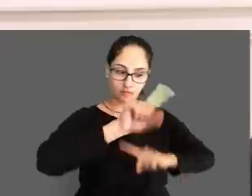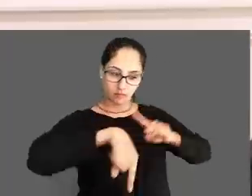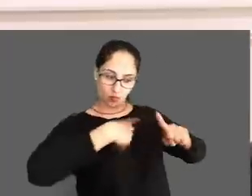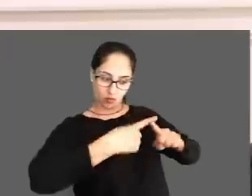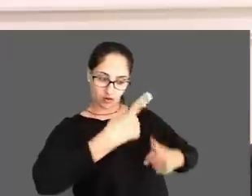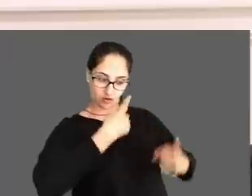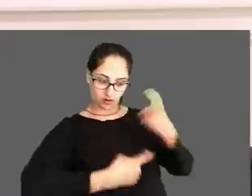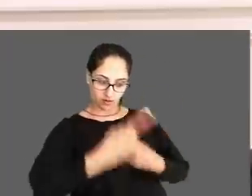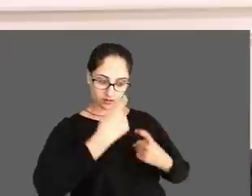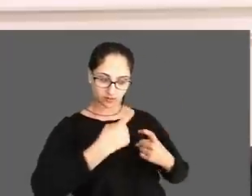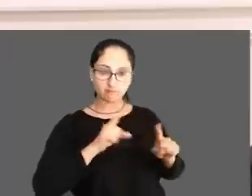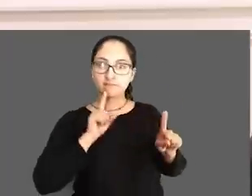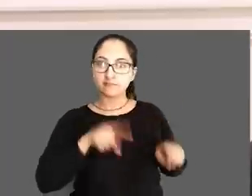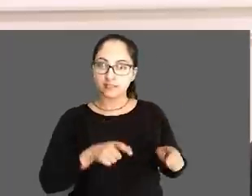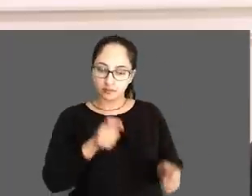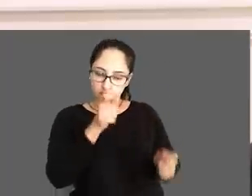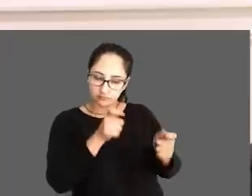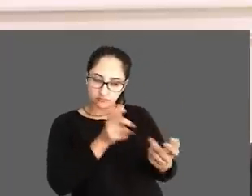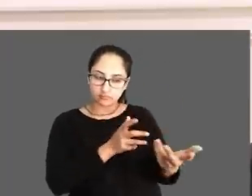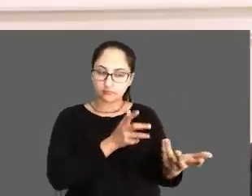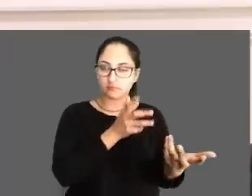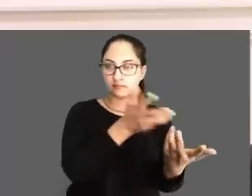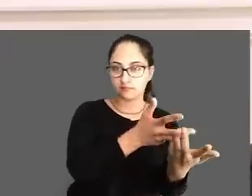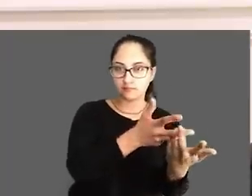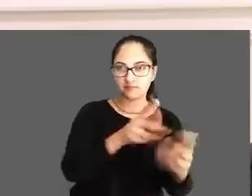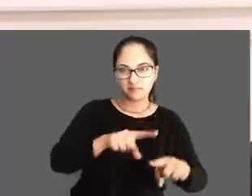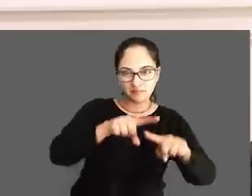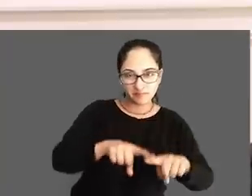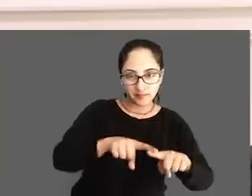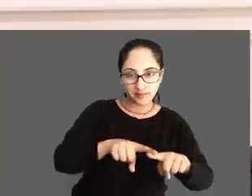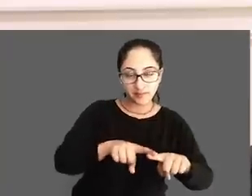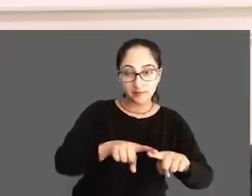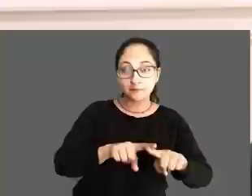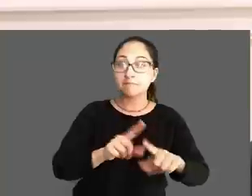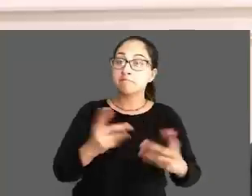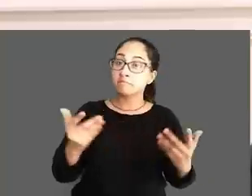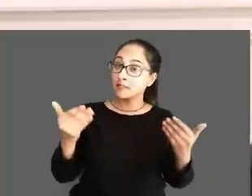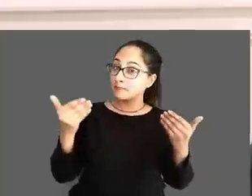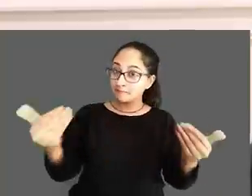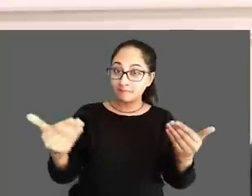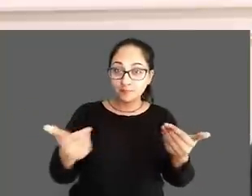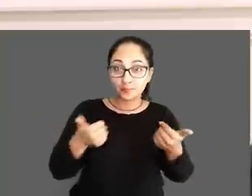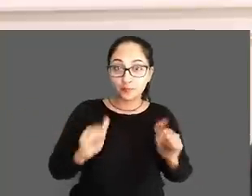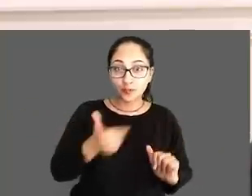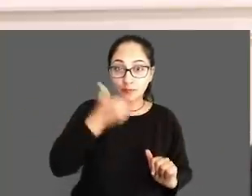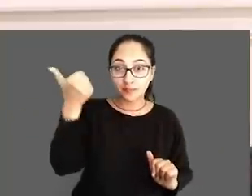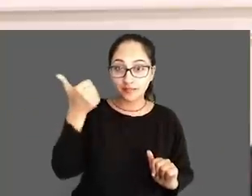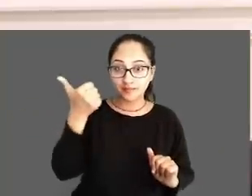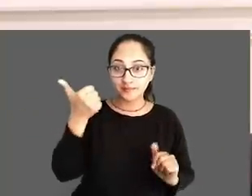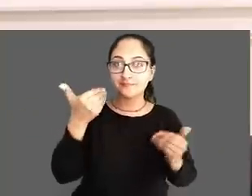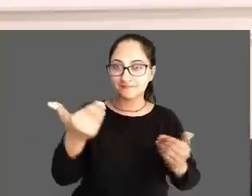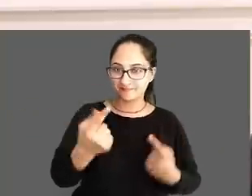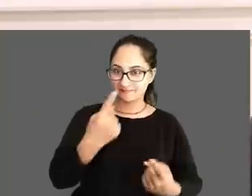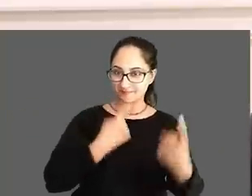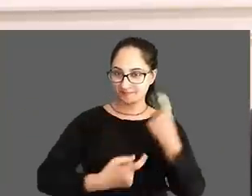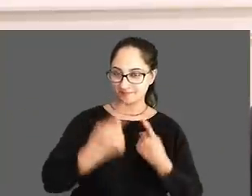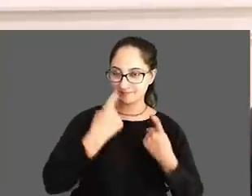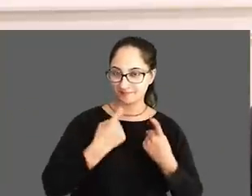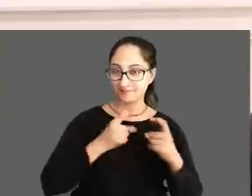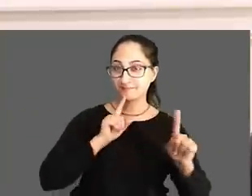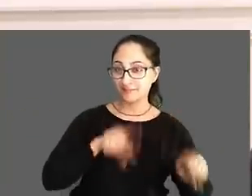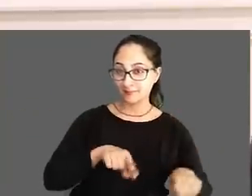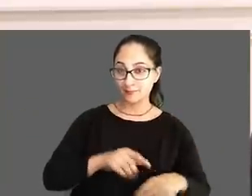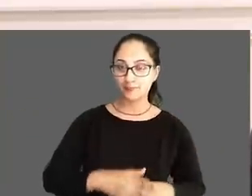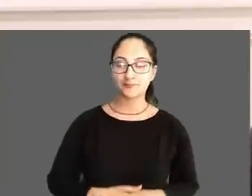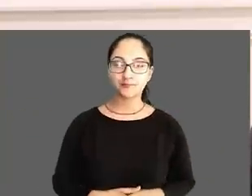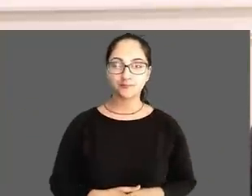of how, when, and where they're being asked. But with that in mind, as mentioned, we'll try our best, and